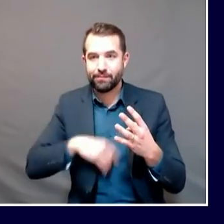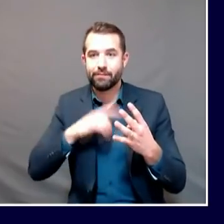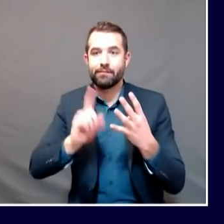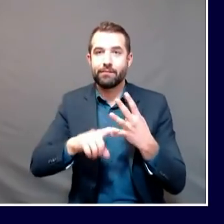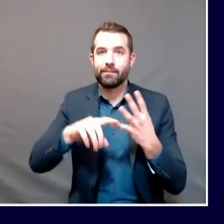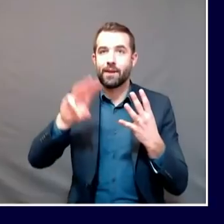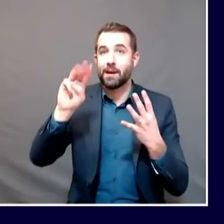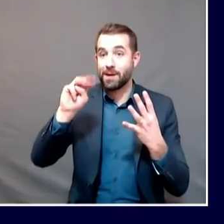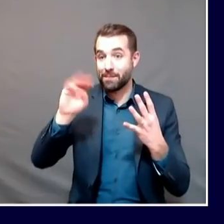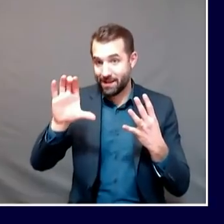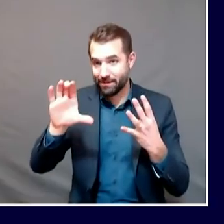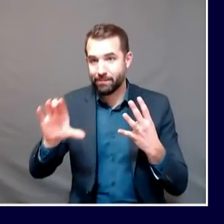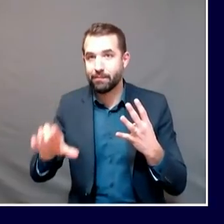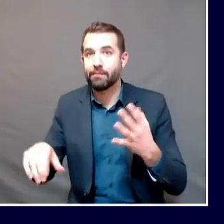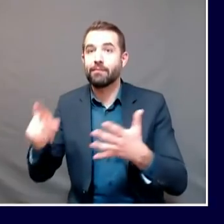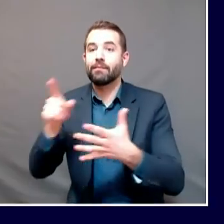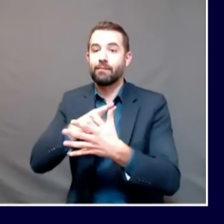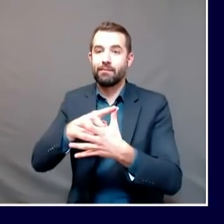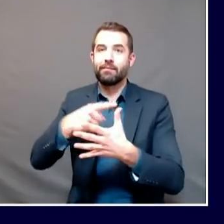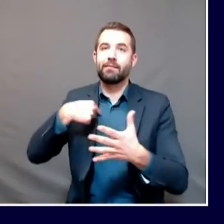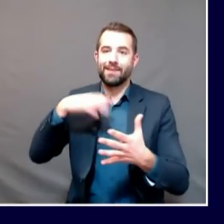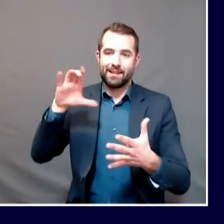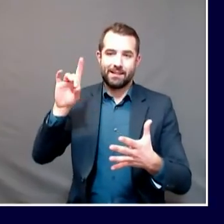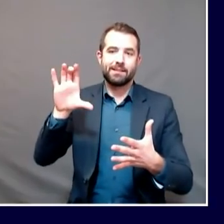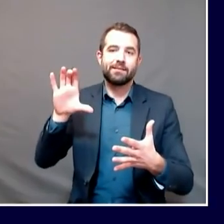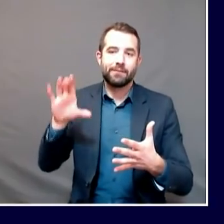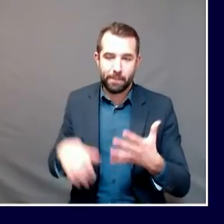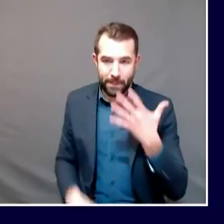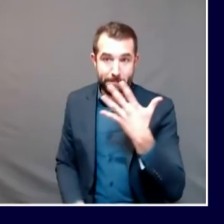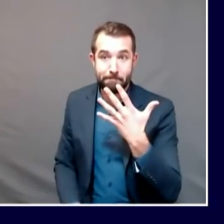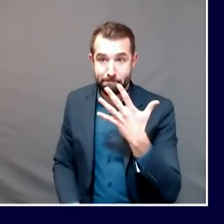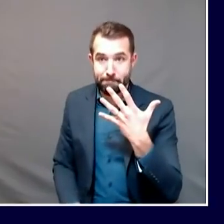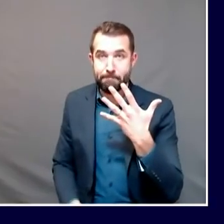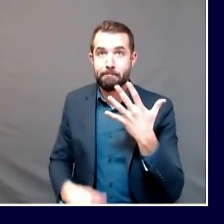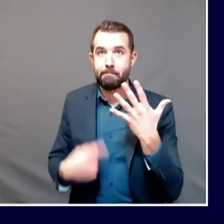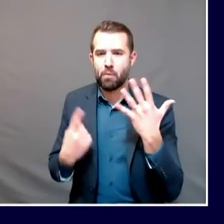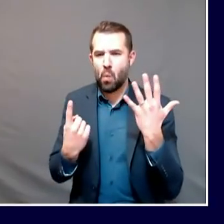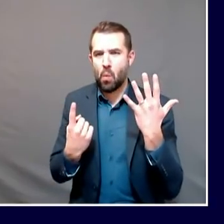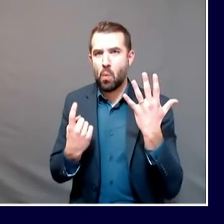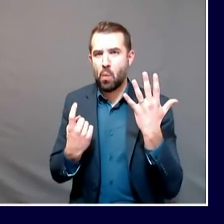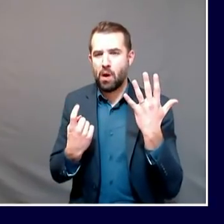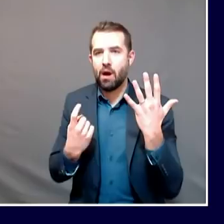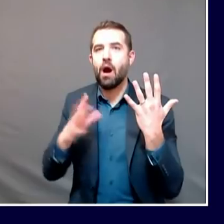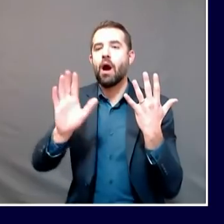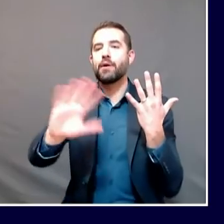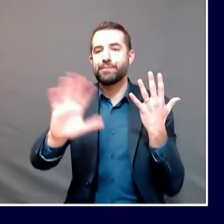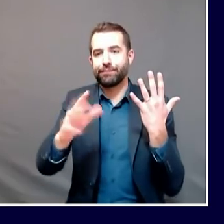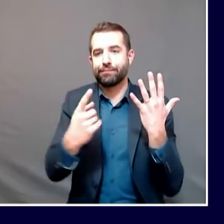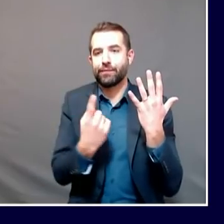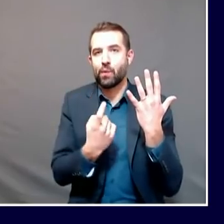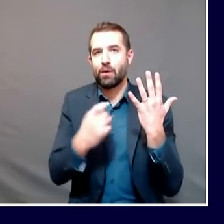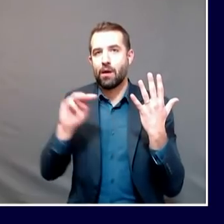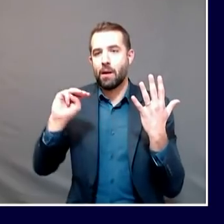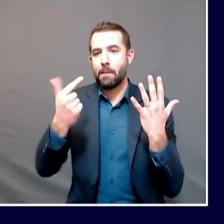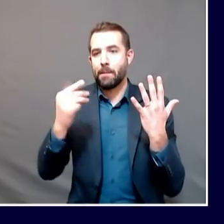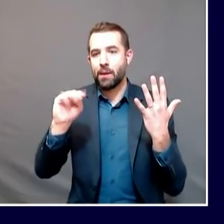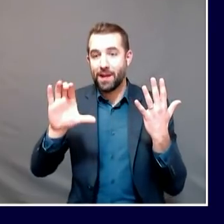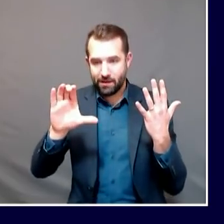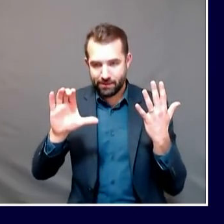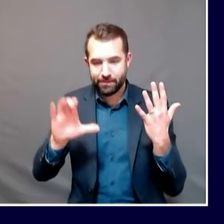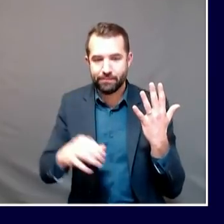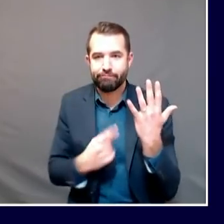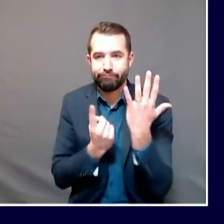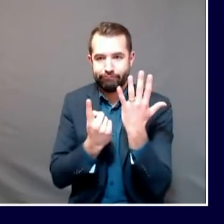Maine CDC, and one more, and Maine General. And so those are the